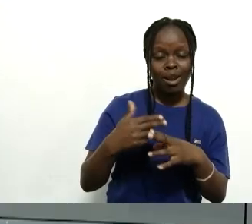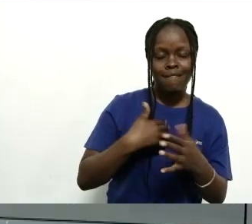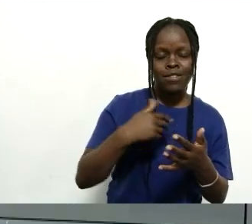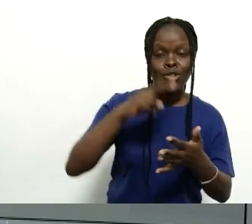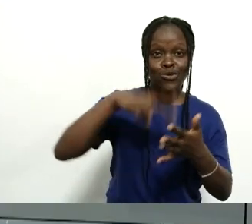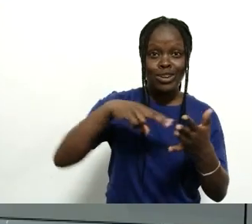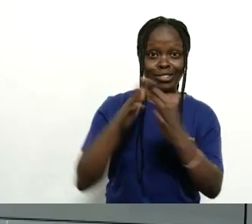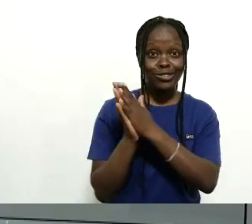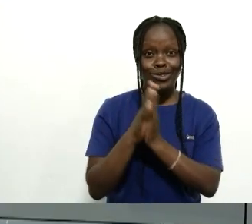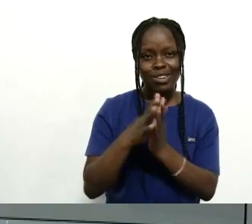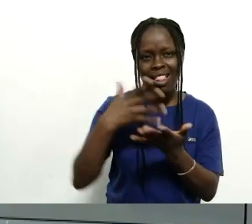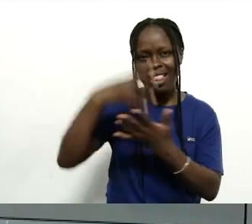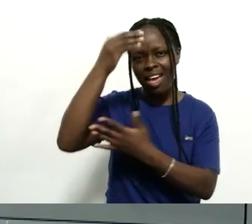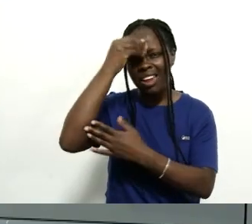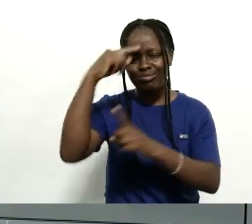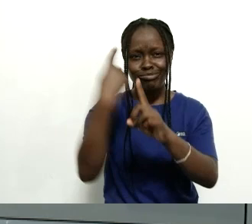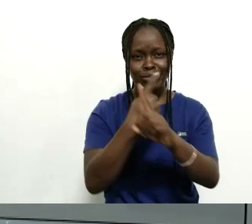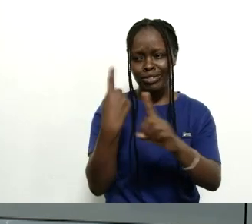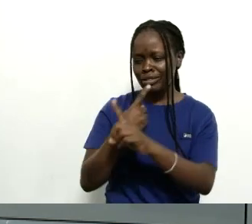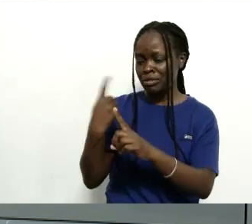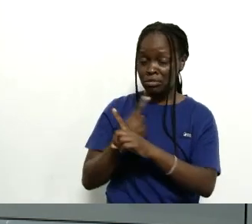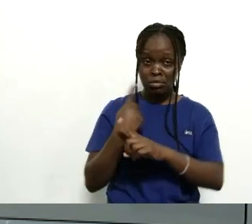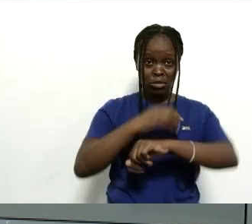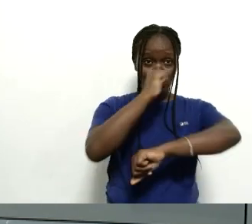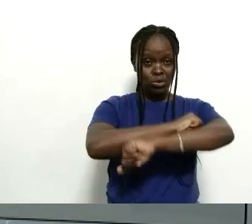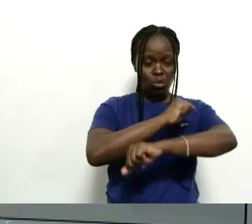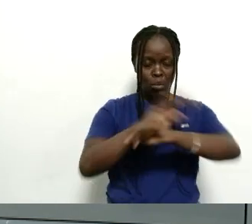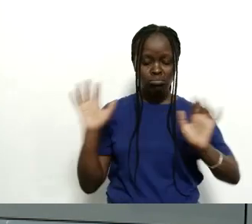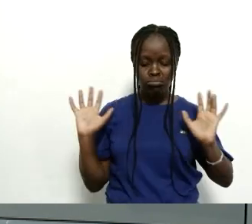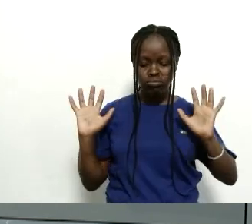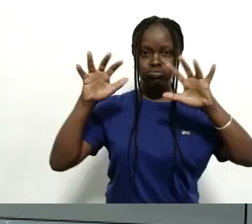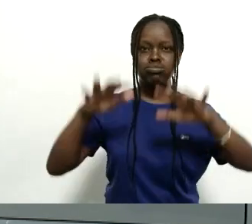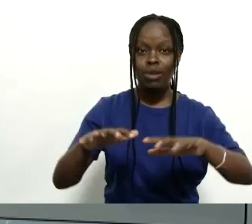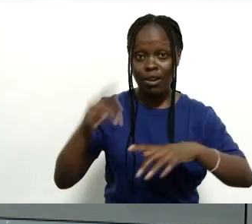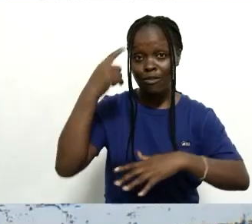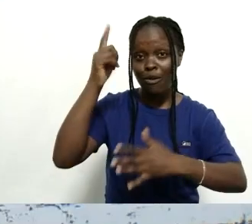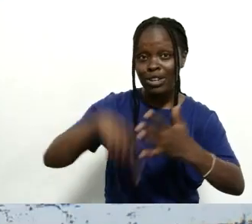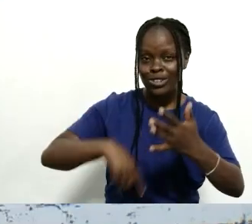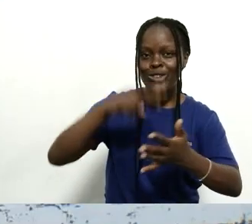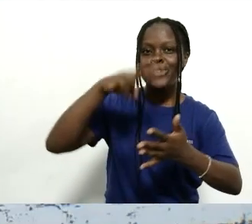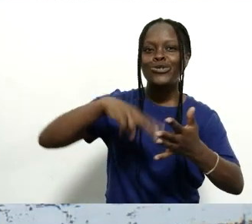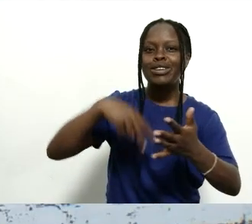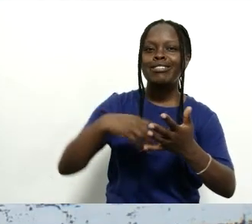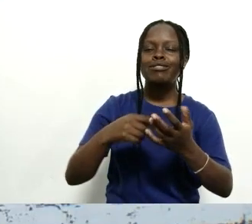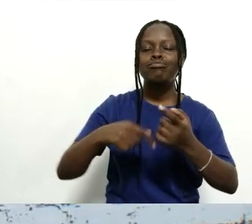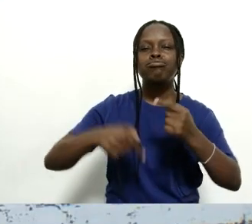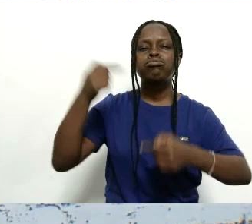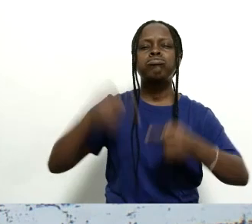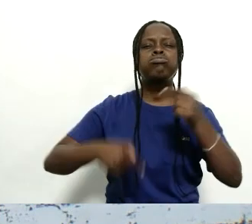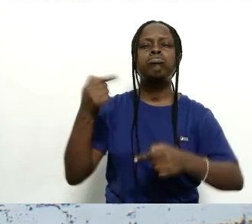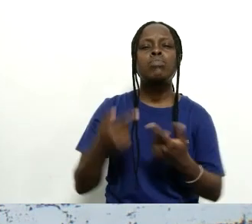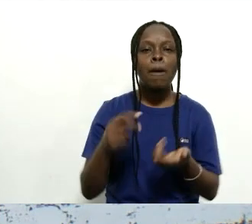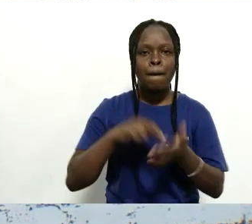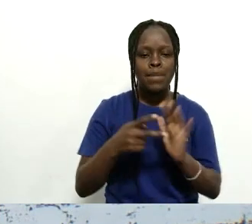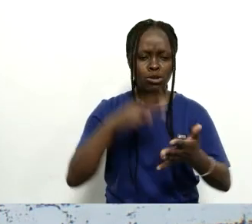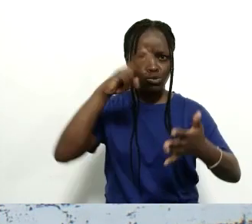Yeah. You know, you've traveled many, many hours to be with us here today. Yes. So many would say you're in rural Kenya, where you are. And we saw what happened during